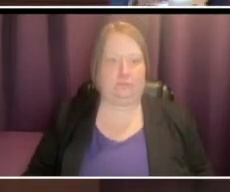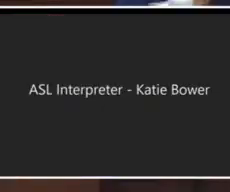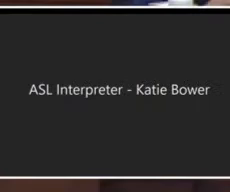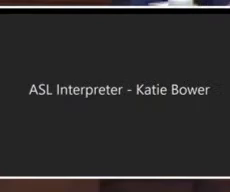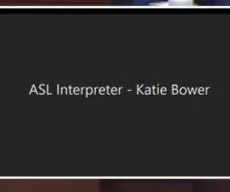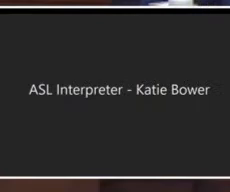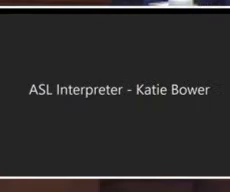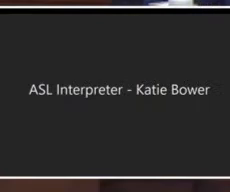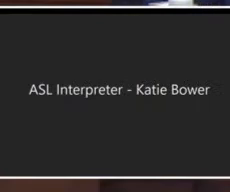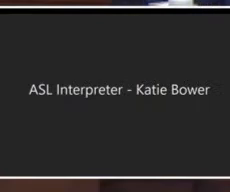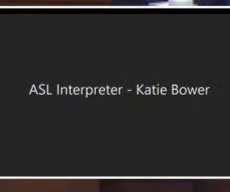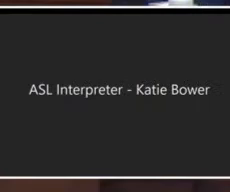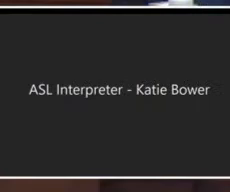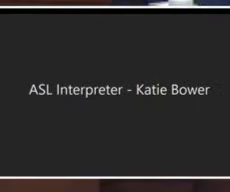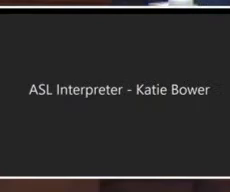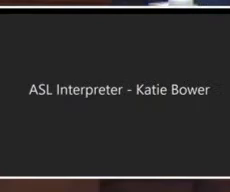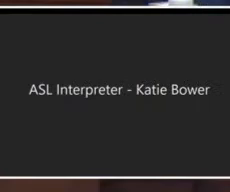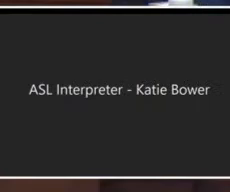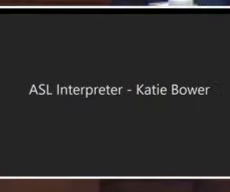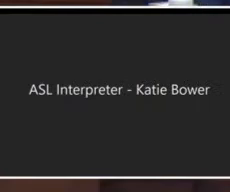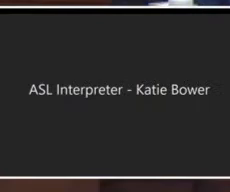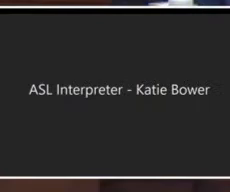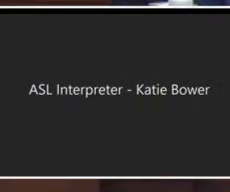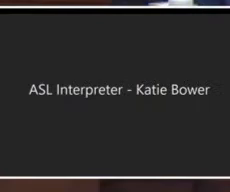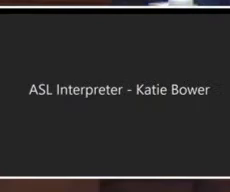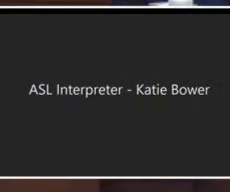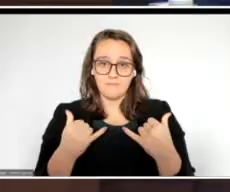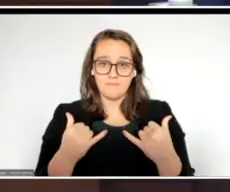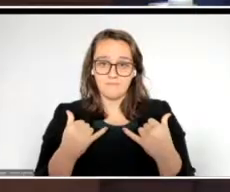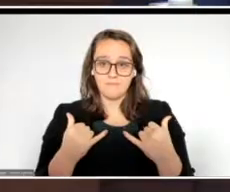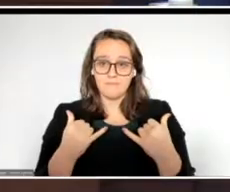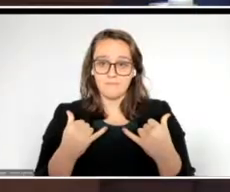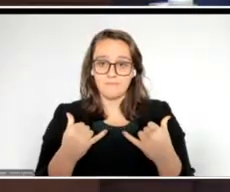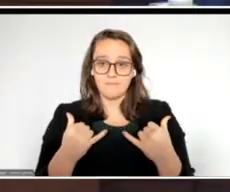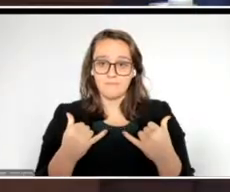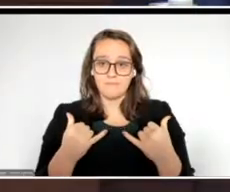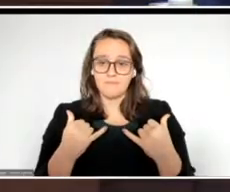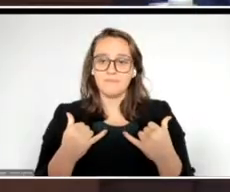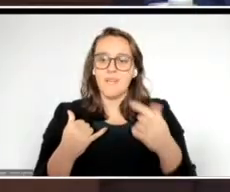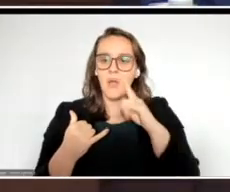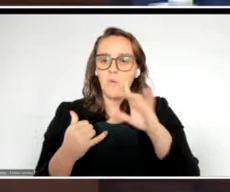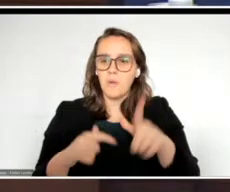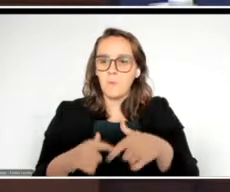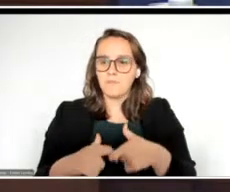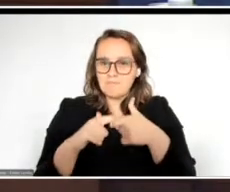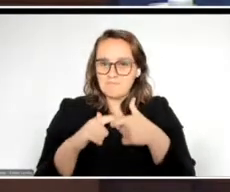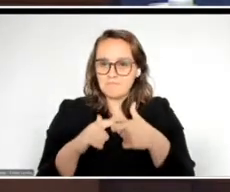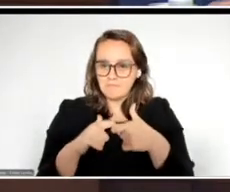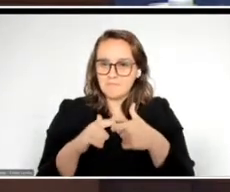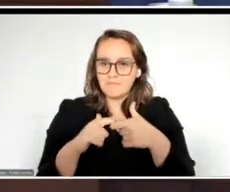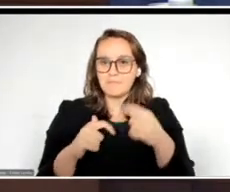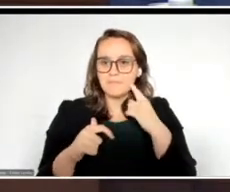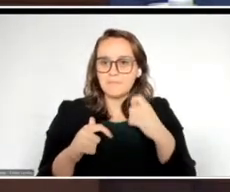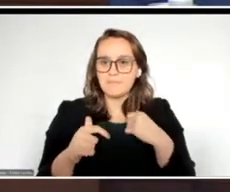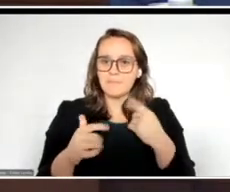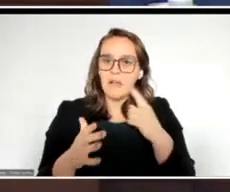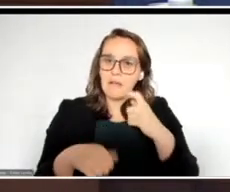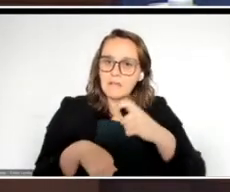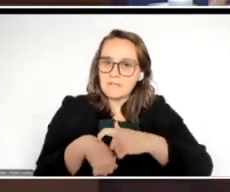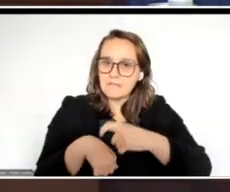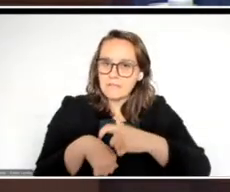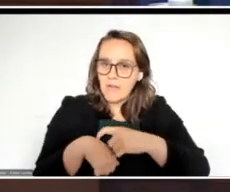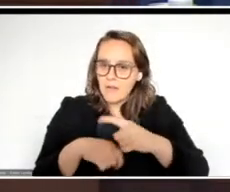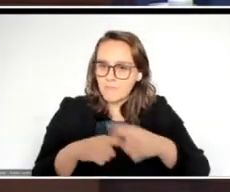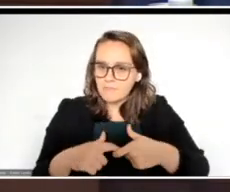of the committee of today, the chair declares the committee in recess for a period of approximately